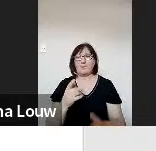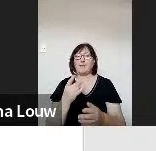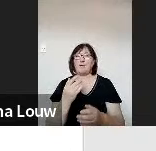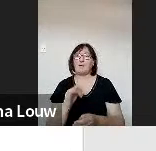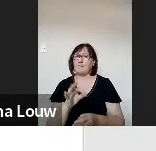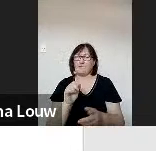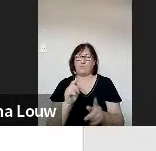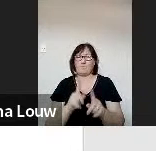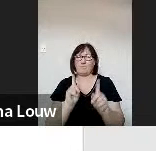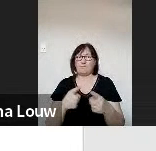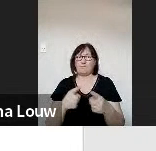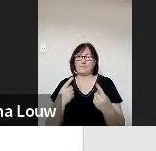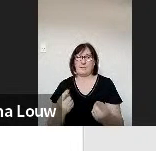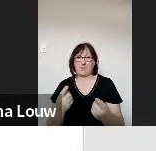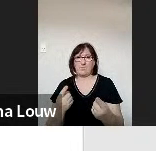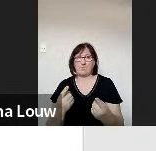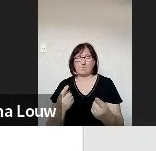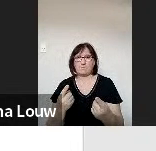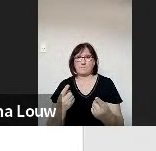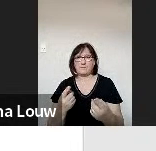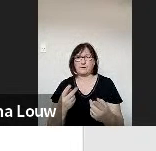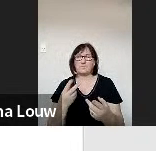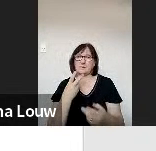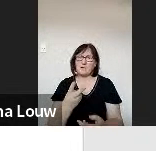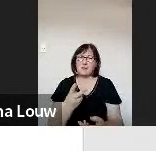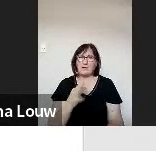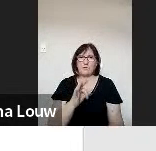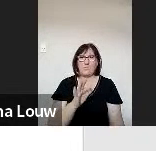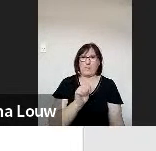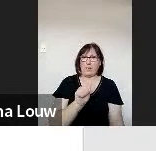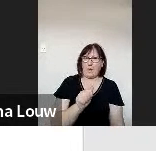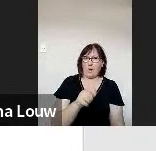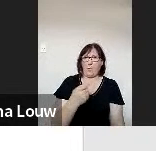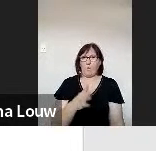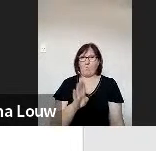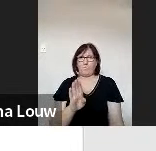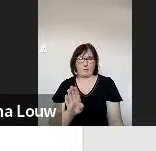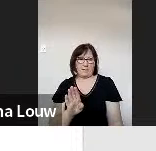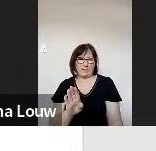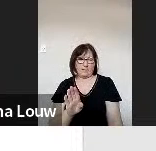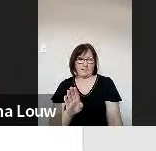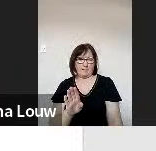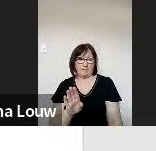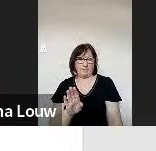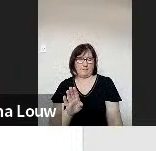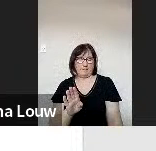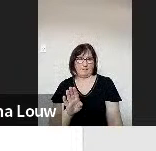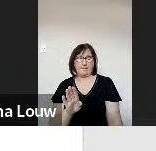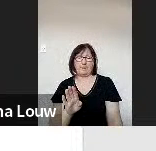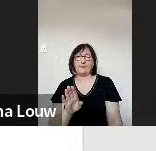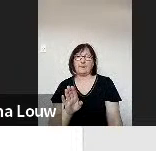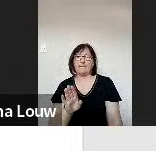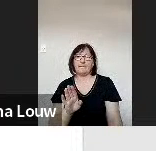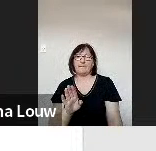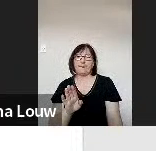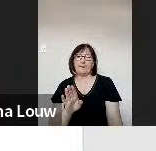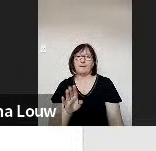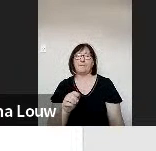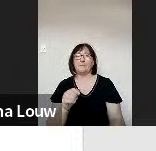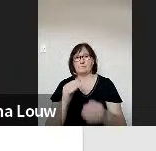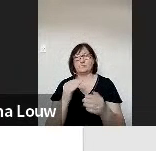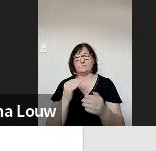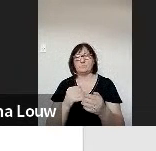goods in terms of 3A and 3B, then the heading that occurs last in numerical order must be